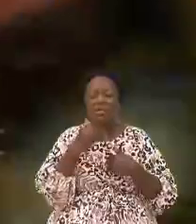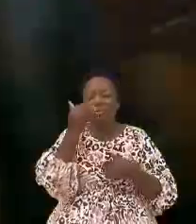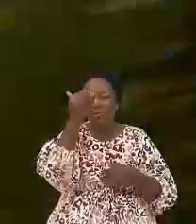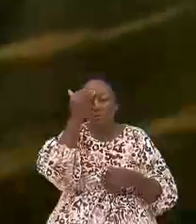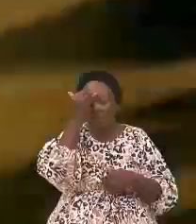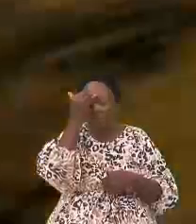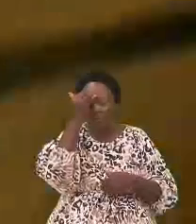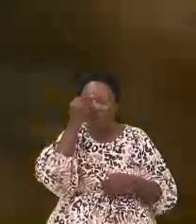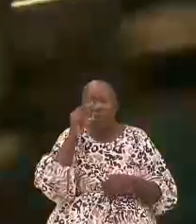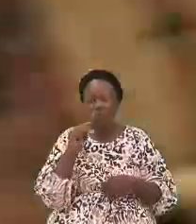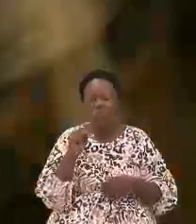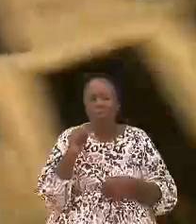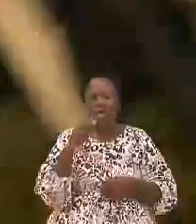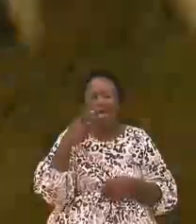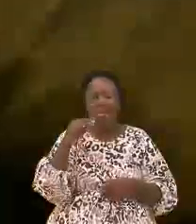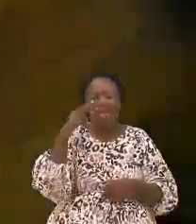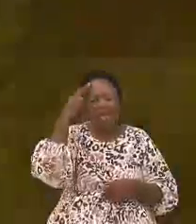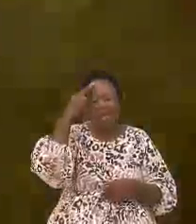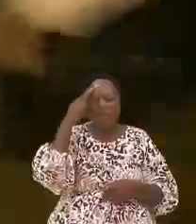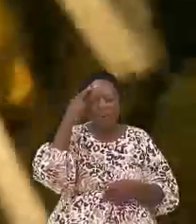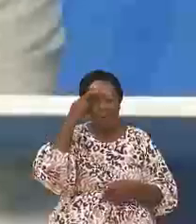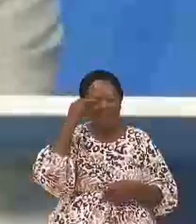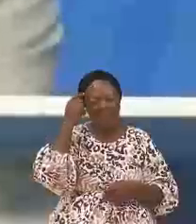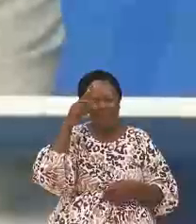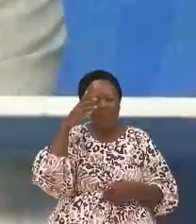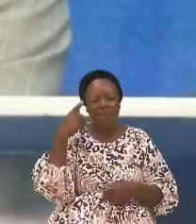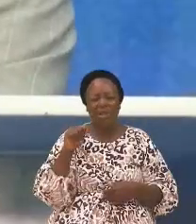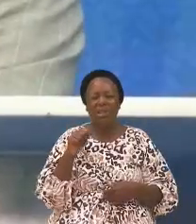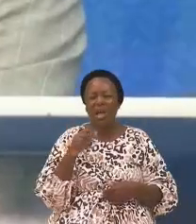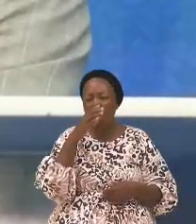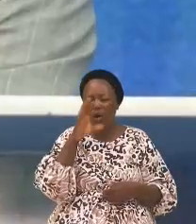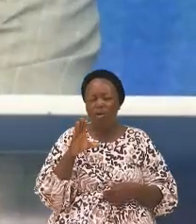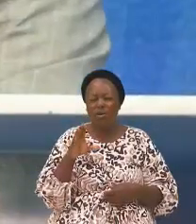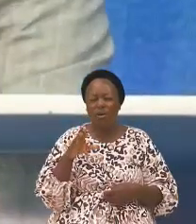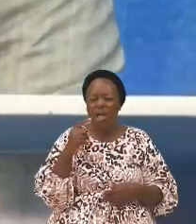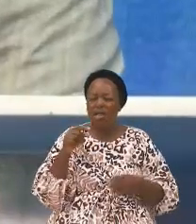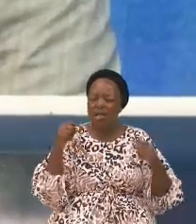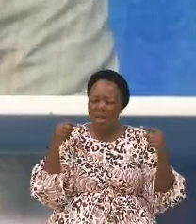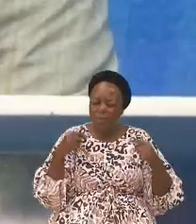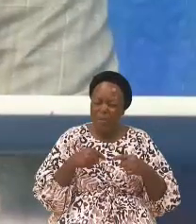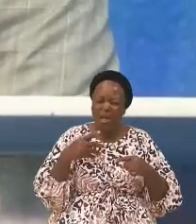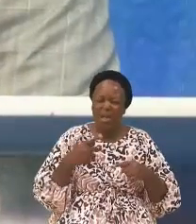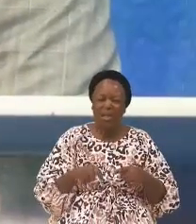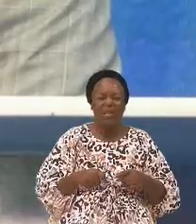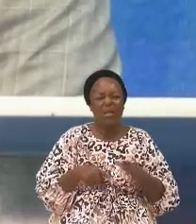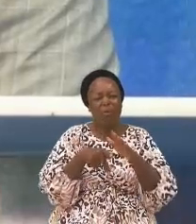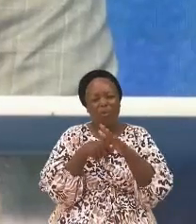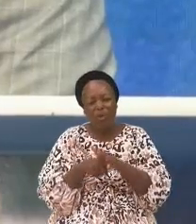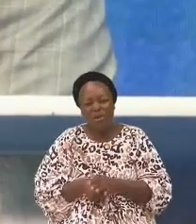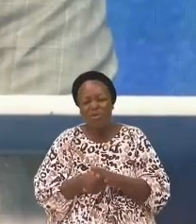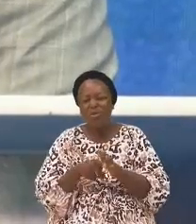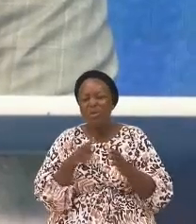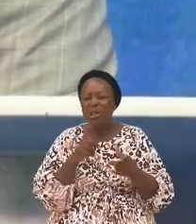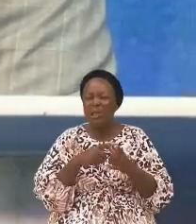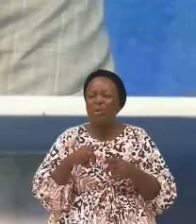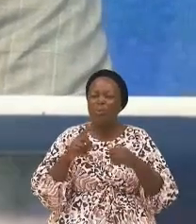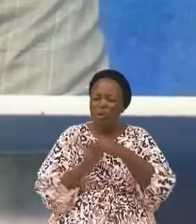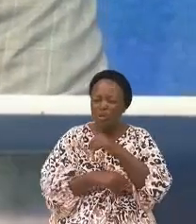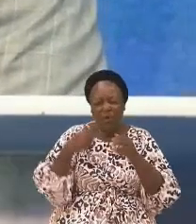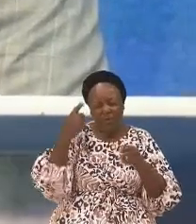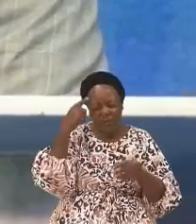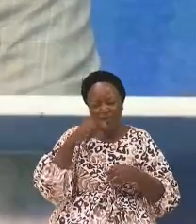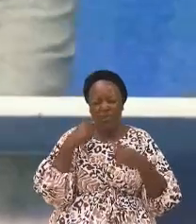everyone that has recognized the reason for the curse, the pain,